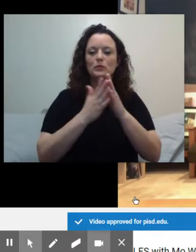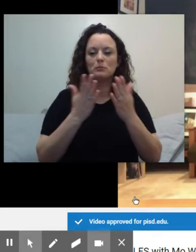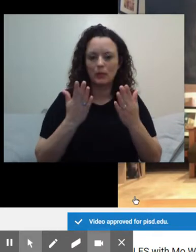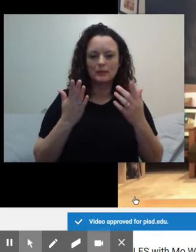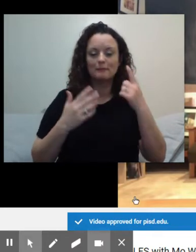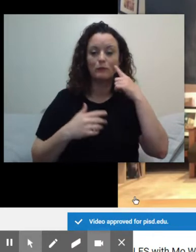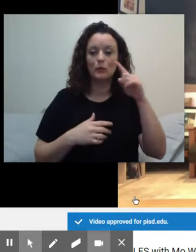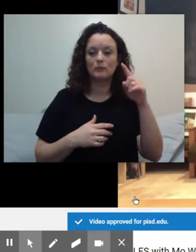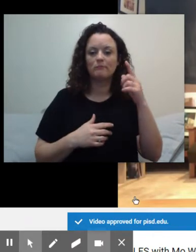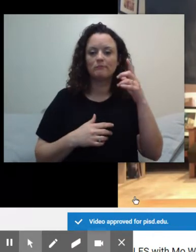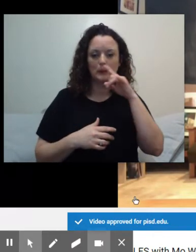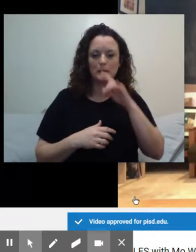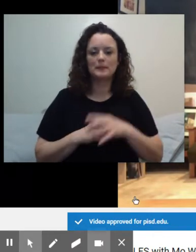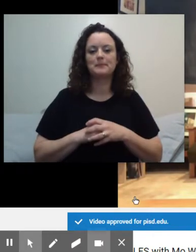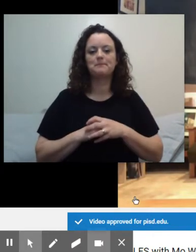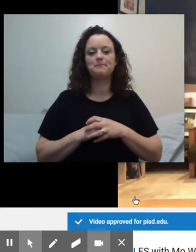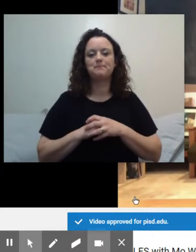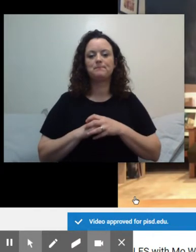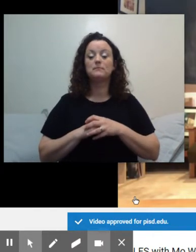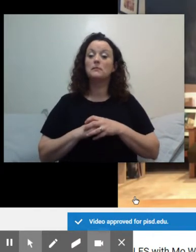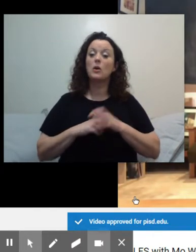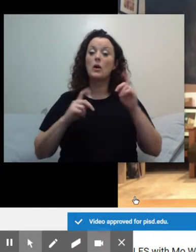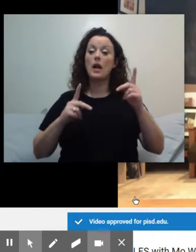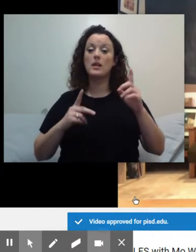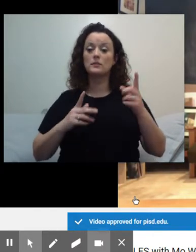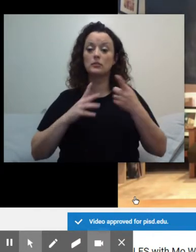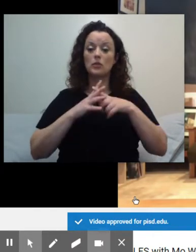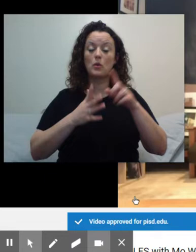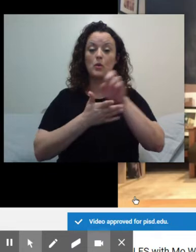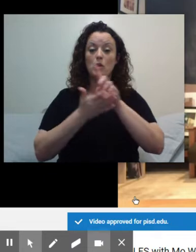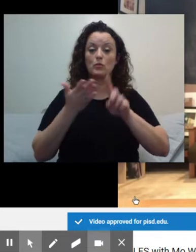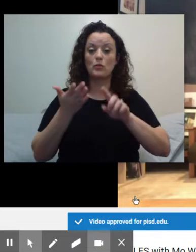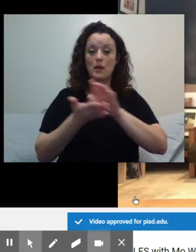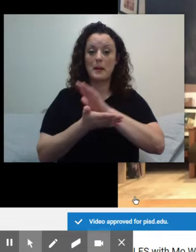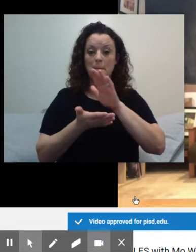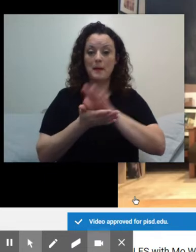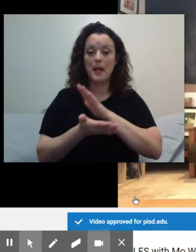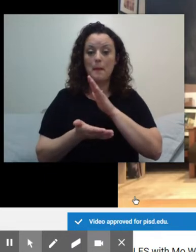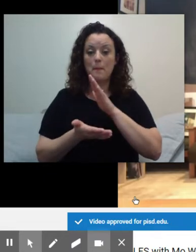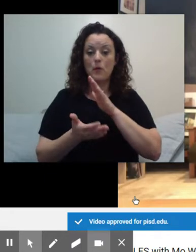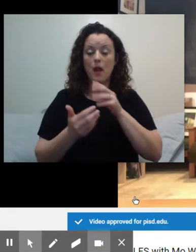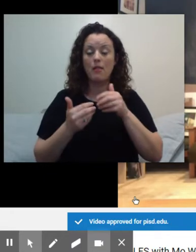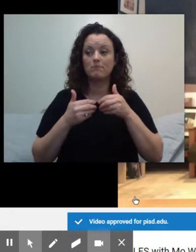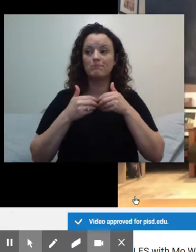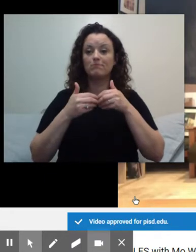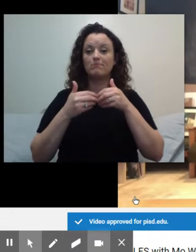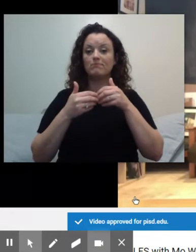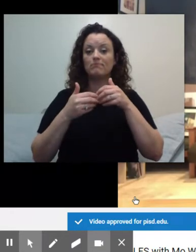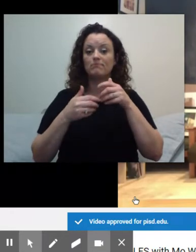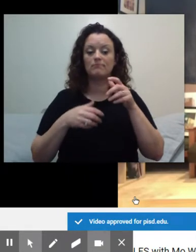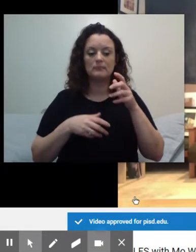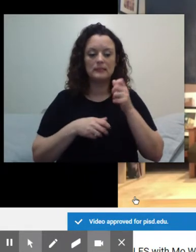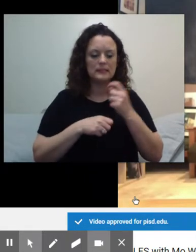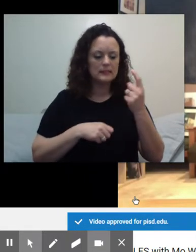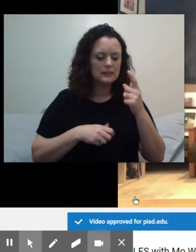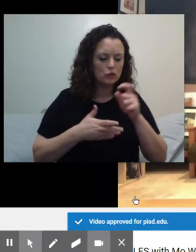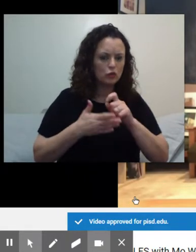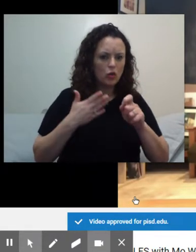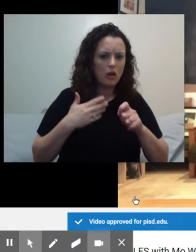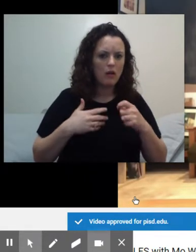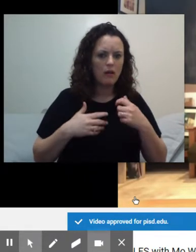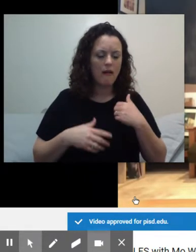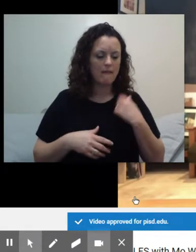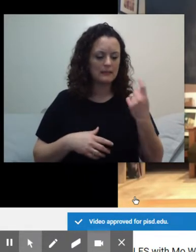So, let's start with our drawing pad and paper. And we'll get something to draw with. I think I have something